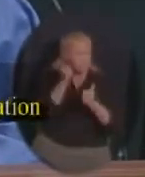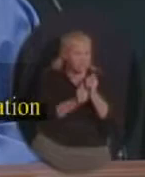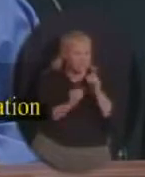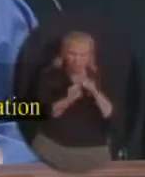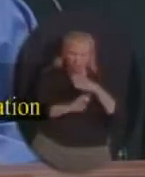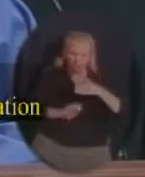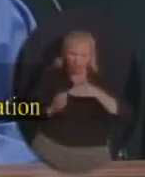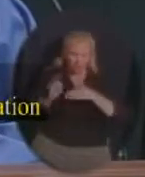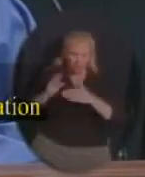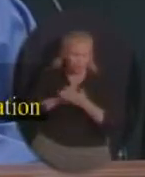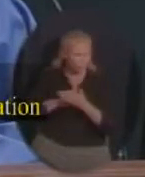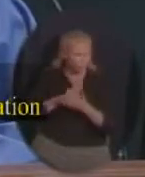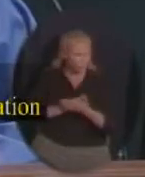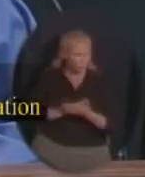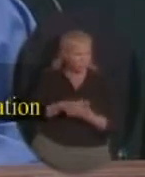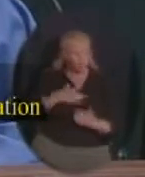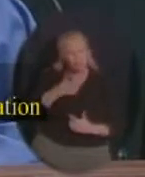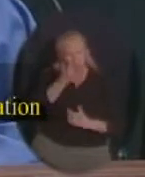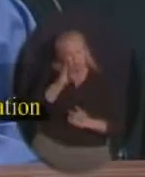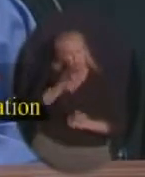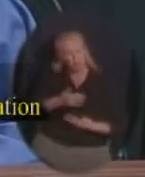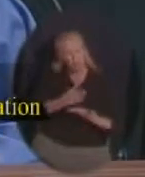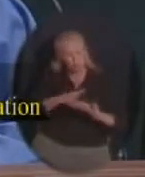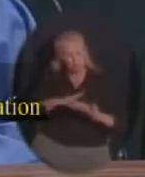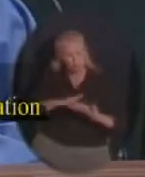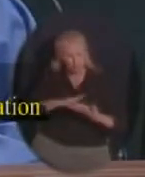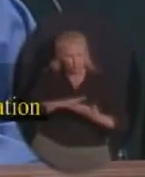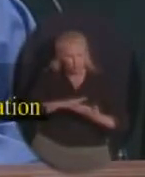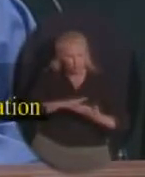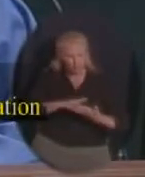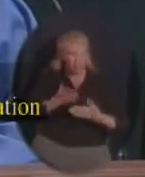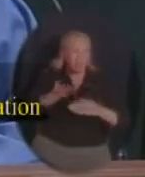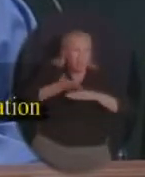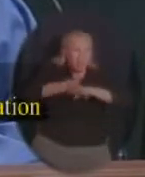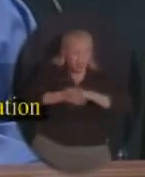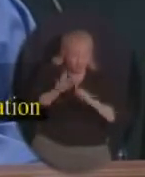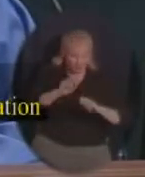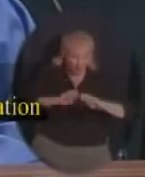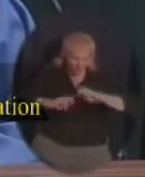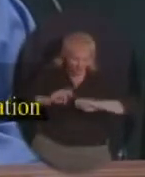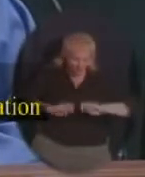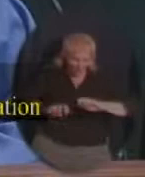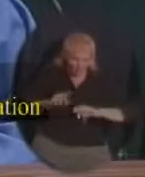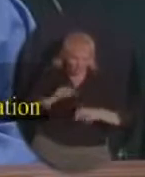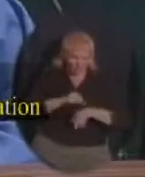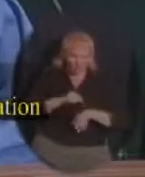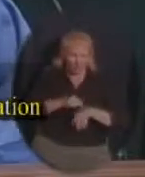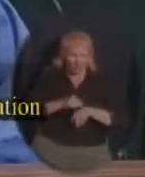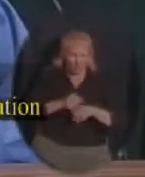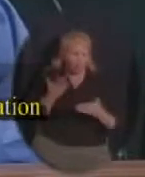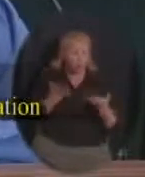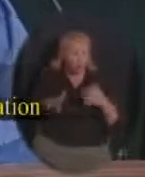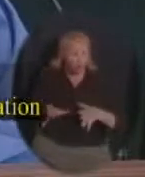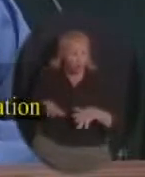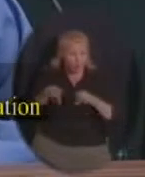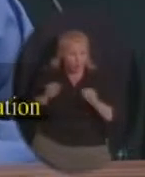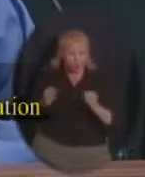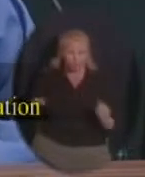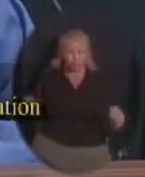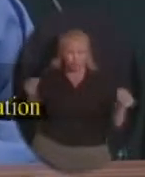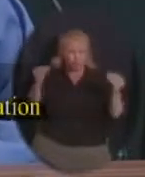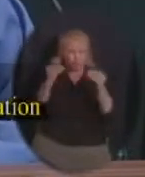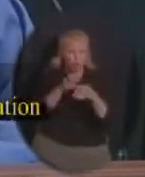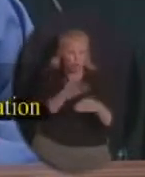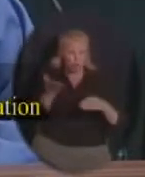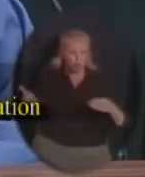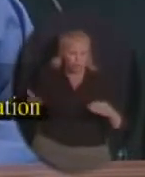And I'm very interested in that part of this after we get through an evaluation time, that we might adopt even more broadly and put other things that